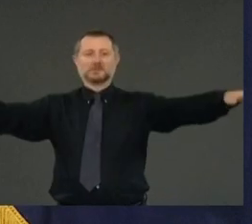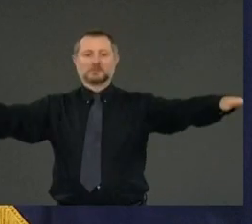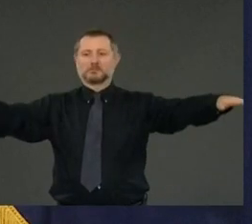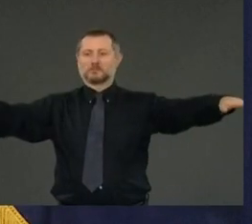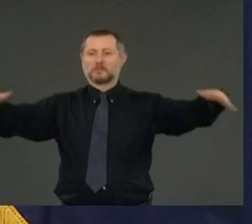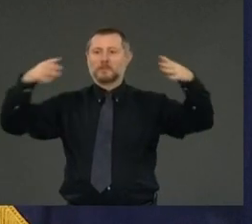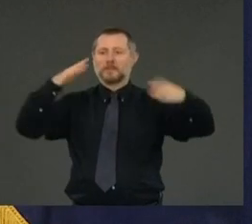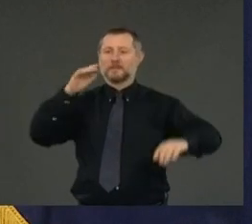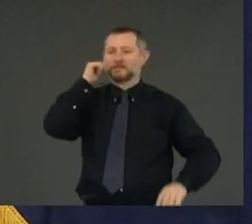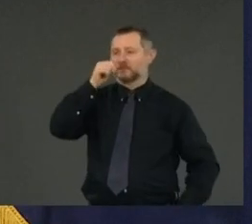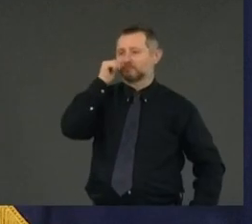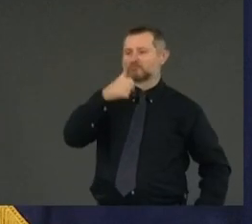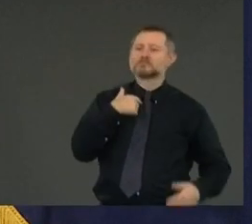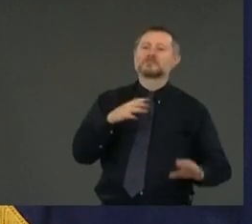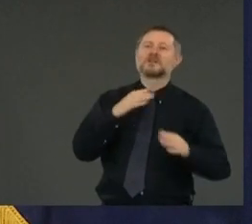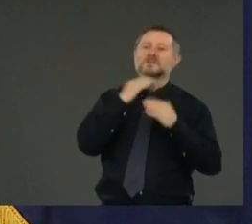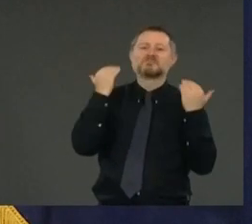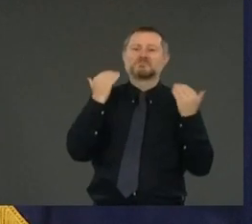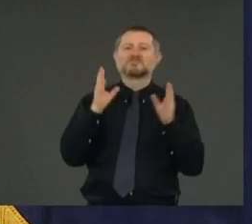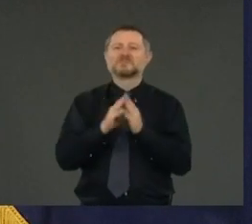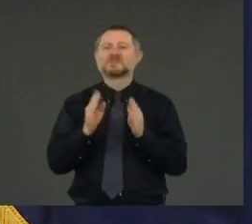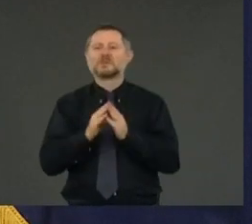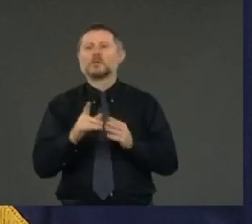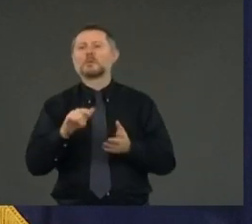also want to say to New Yorkers and people who have been watching,